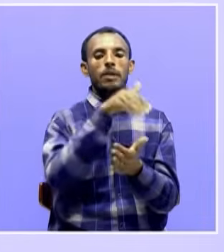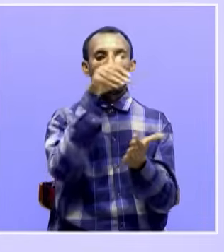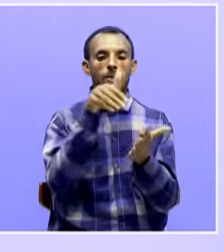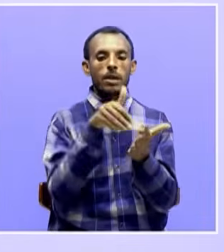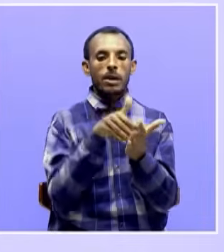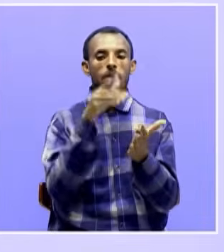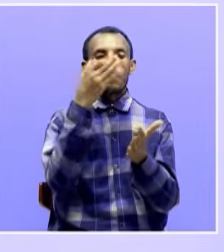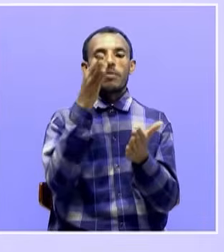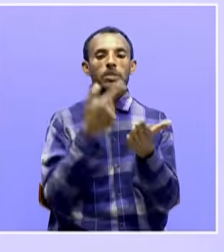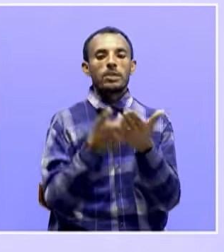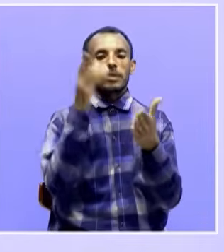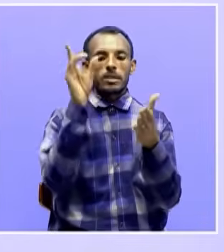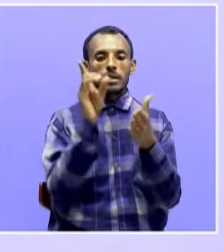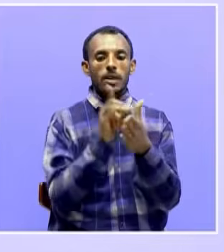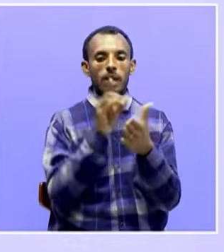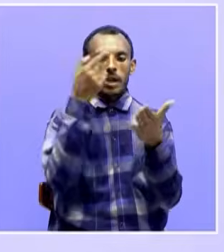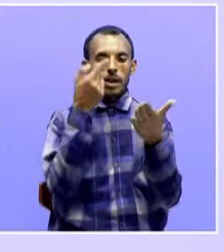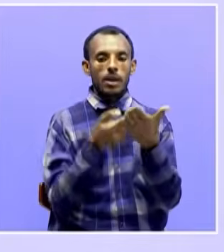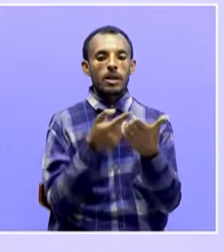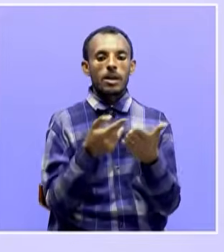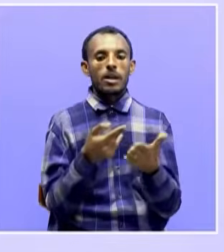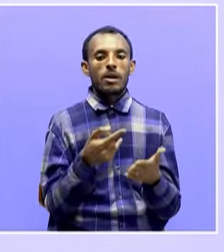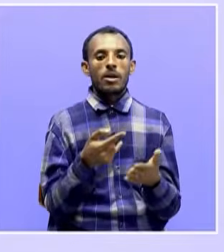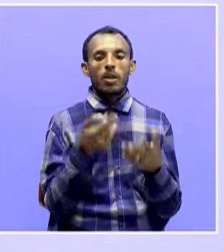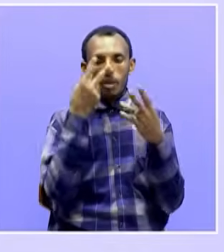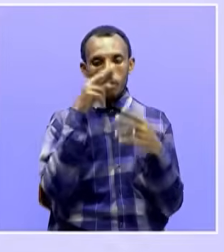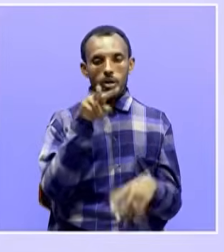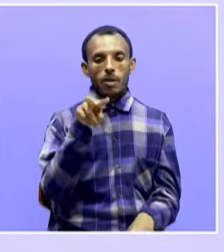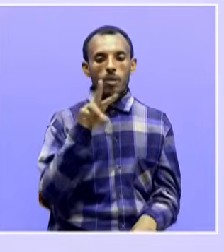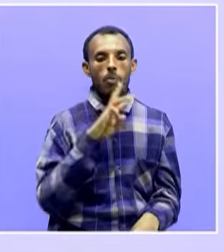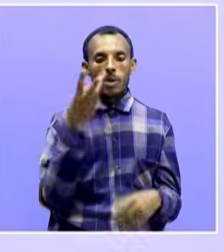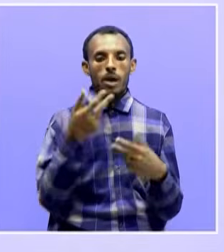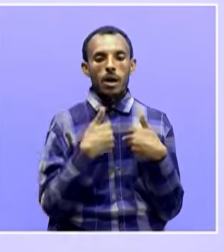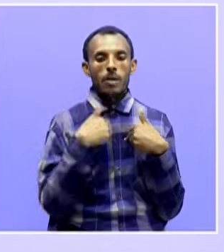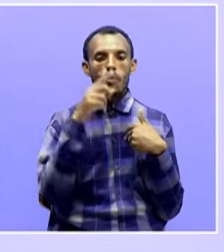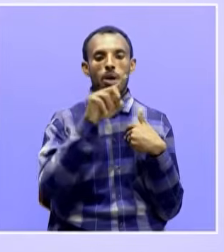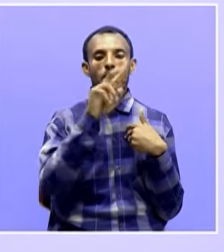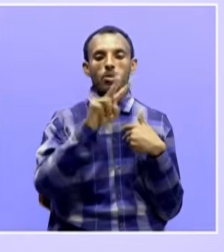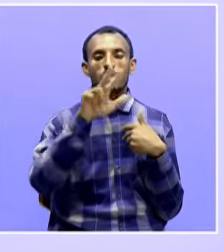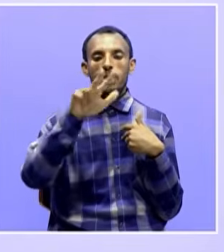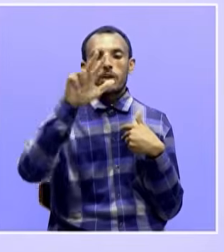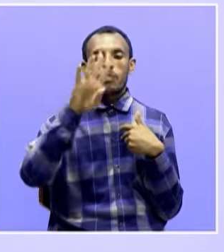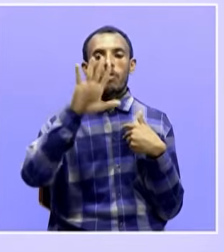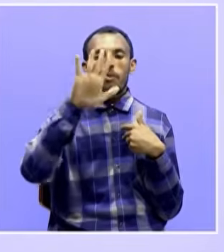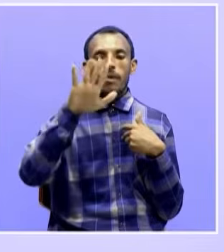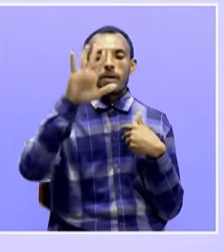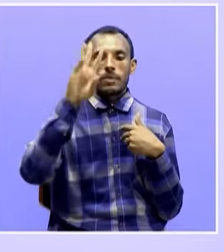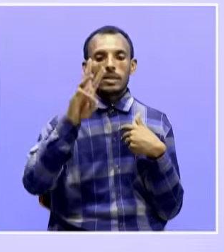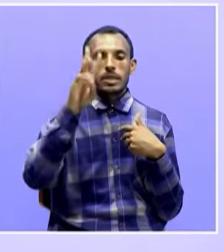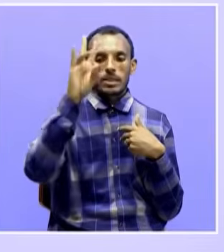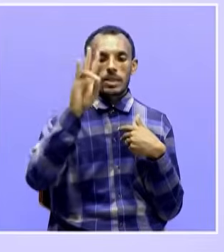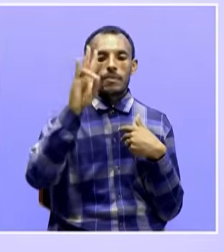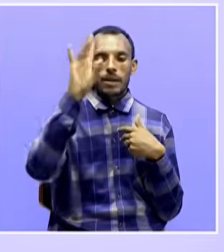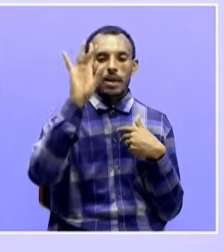set. Here, look, we have 1, 2, 3, 4, 5, 6,